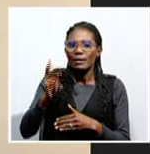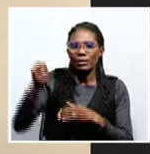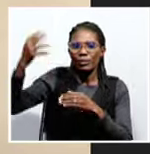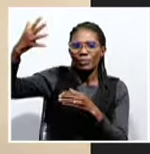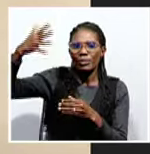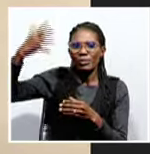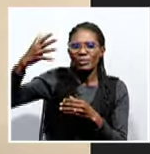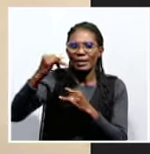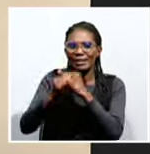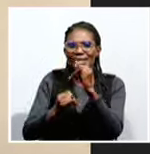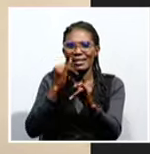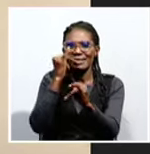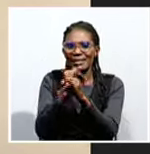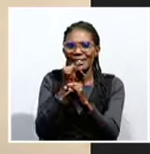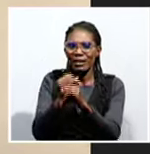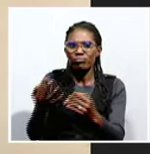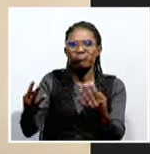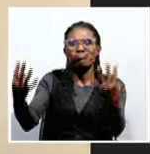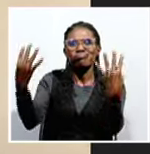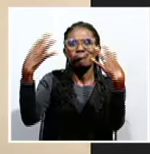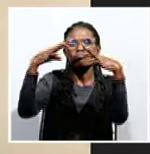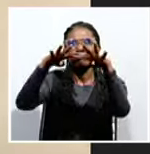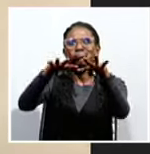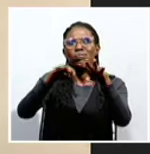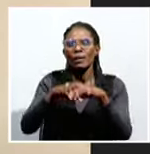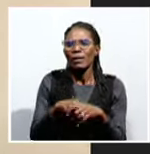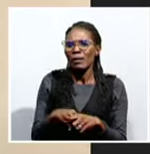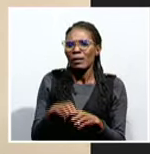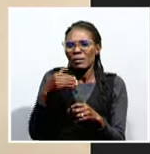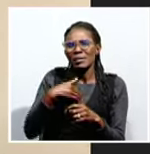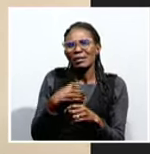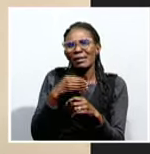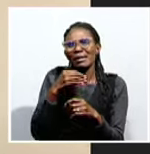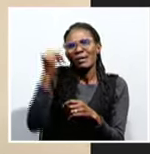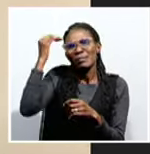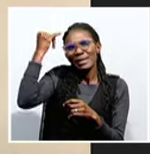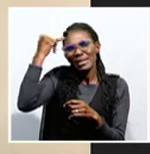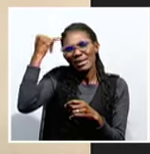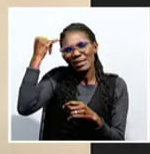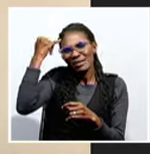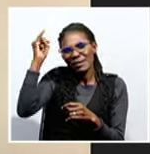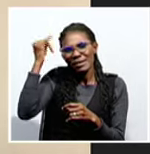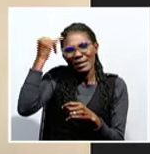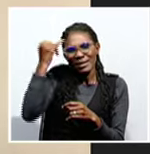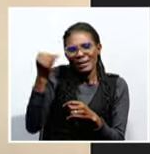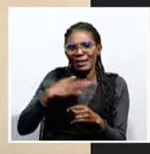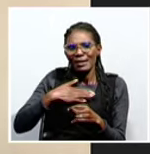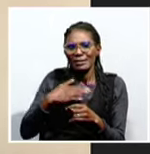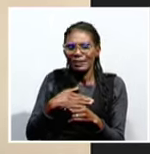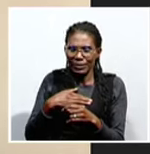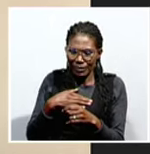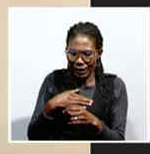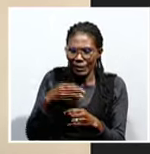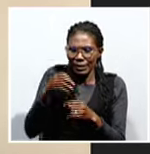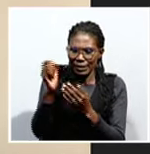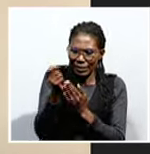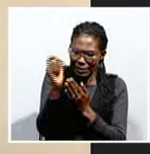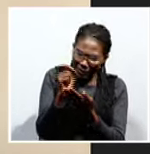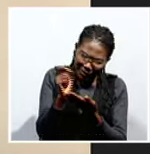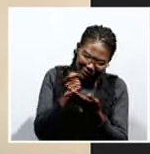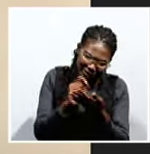an international audience. So I put my thoughts together, I put something down, and